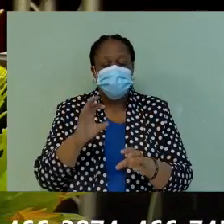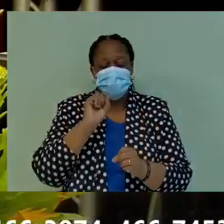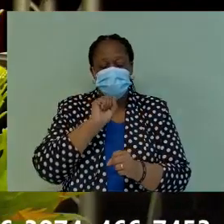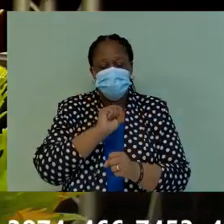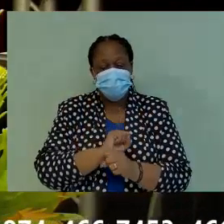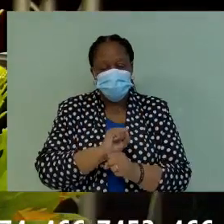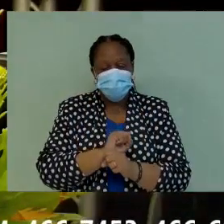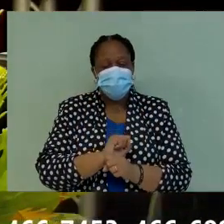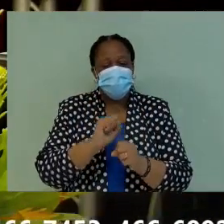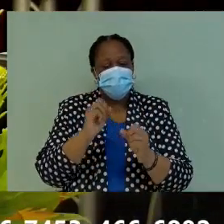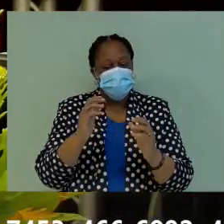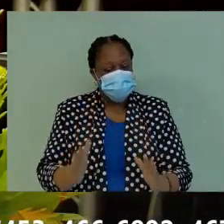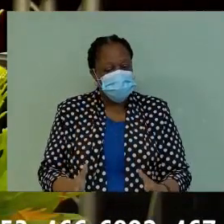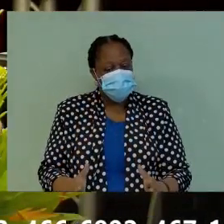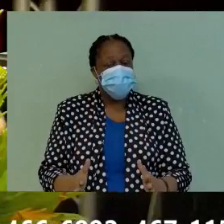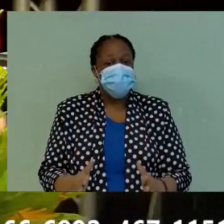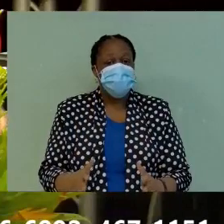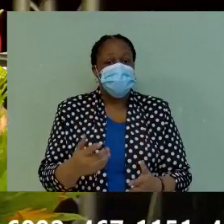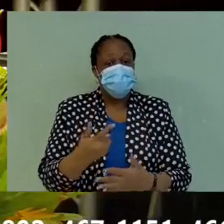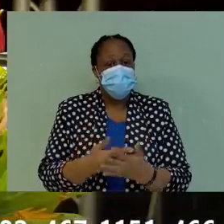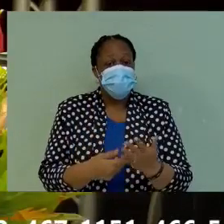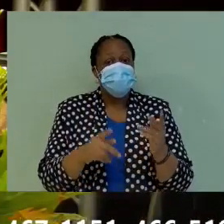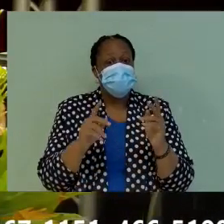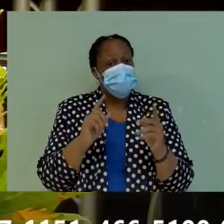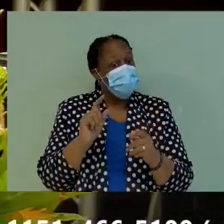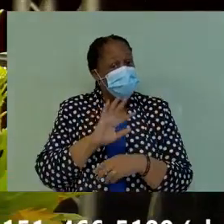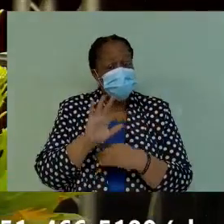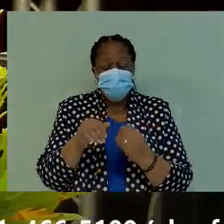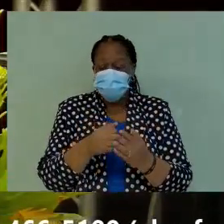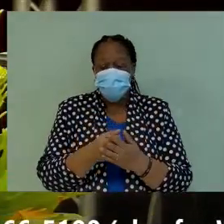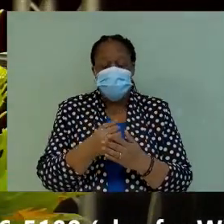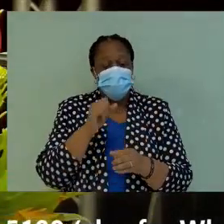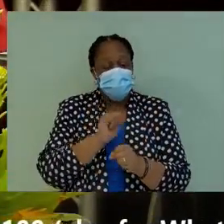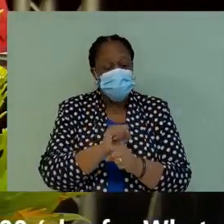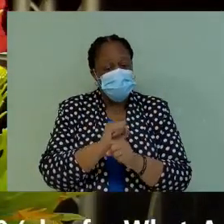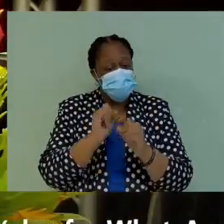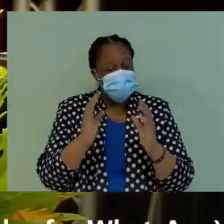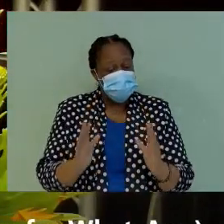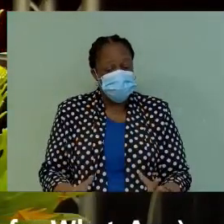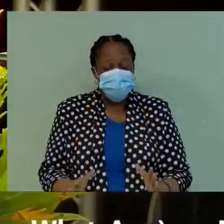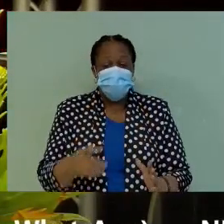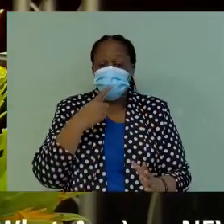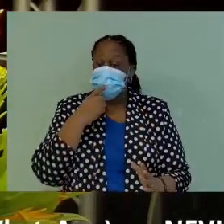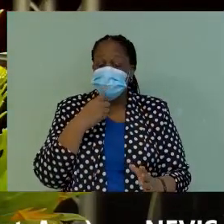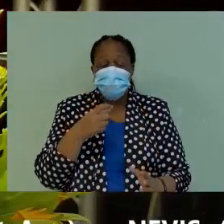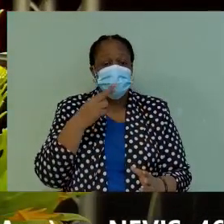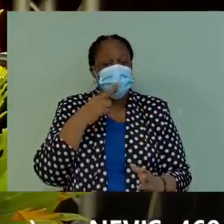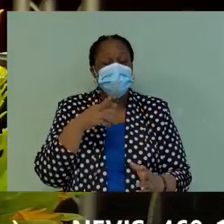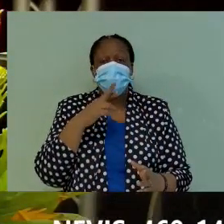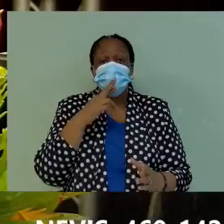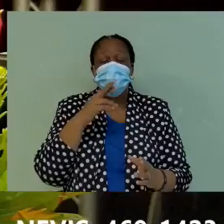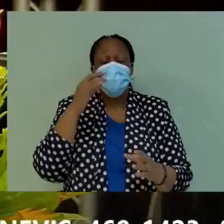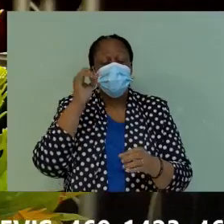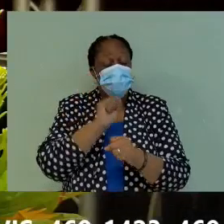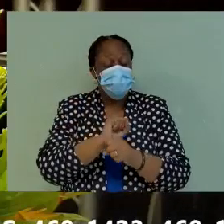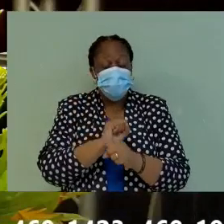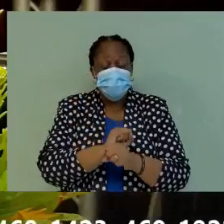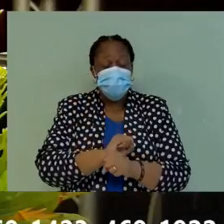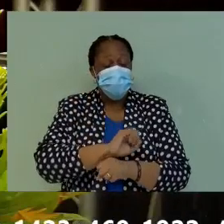of workers in many fields, many